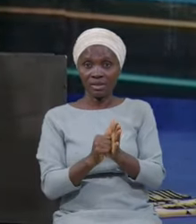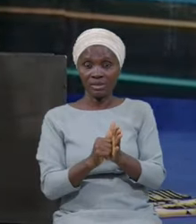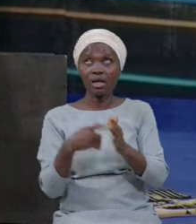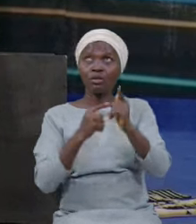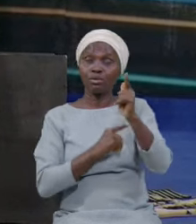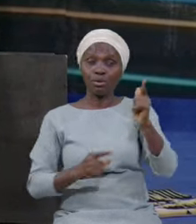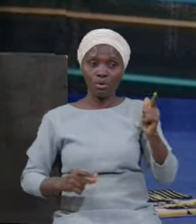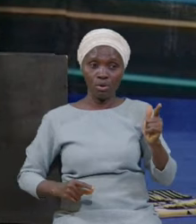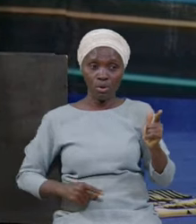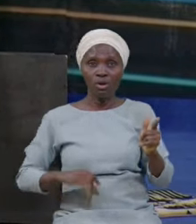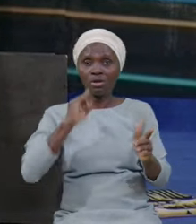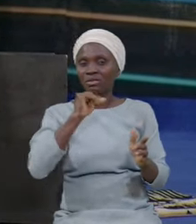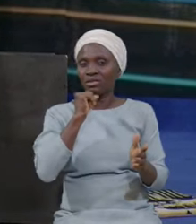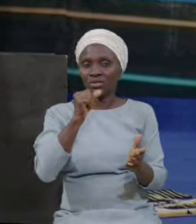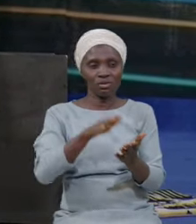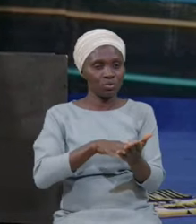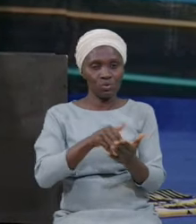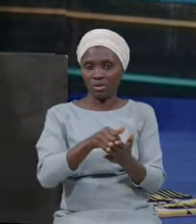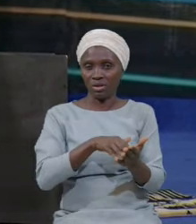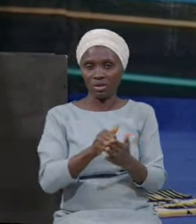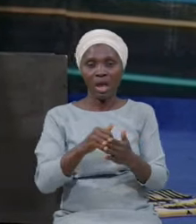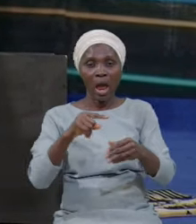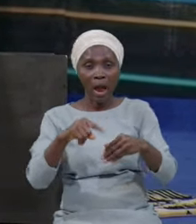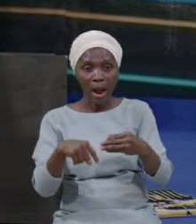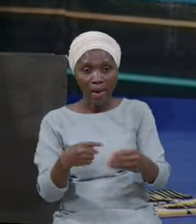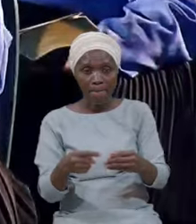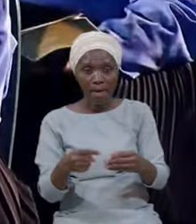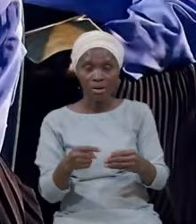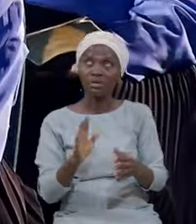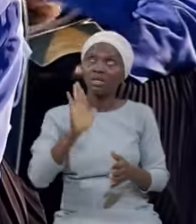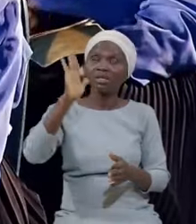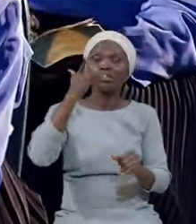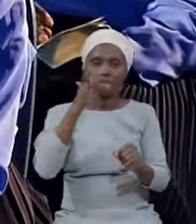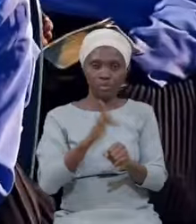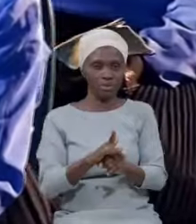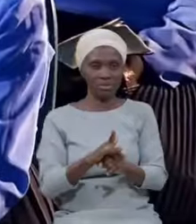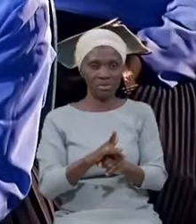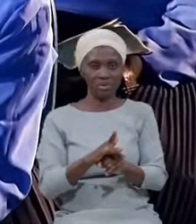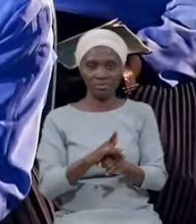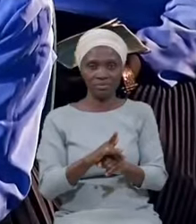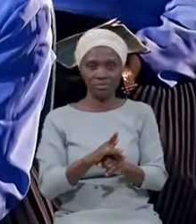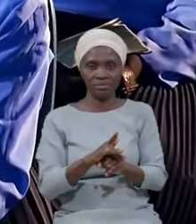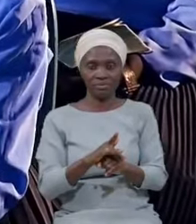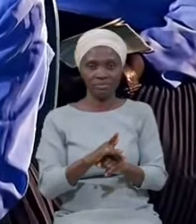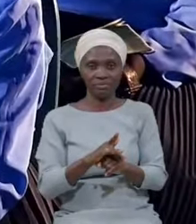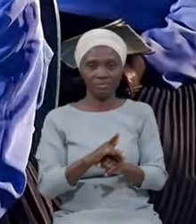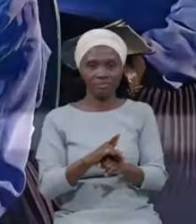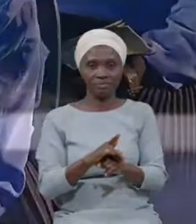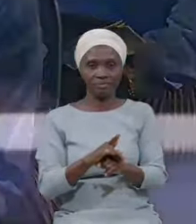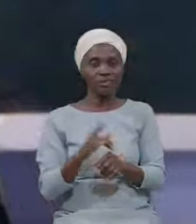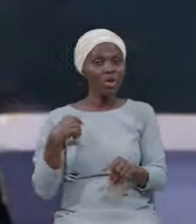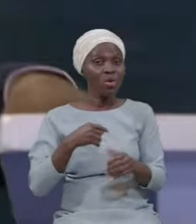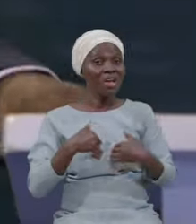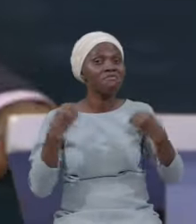not slack concerning his promise, Well, we have a lot of promises, and the